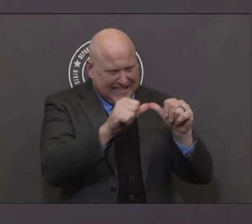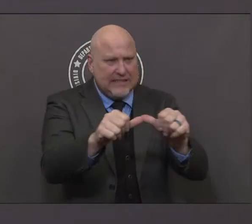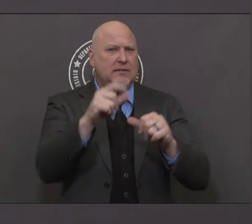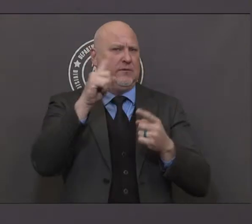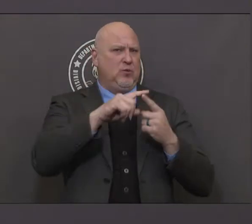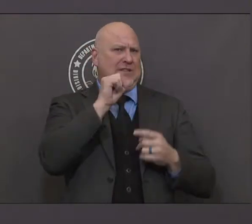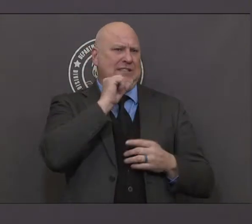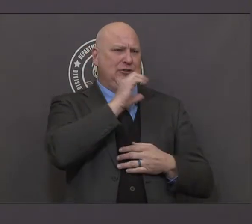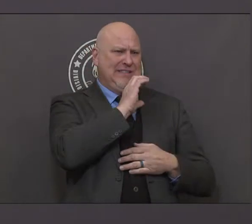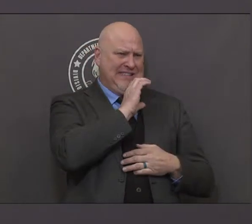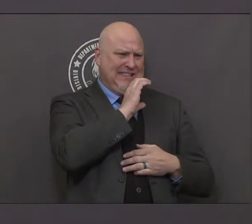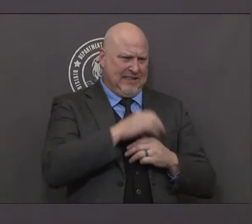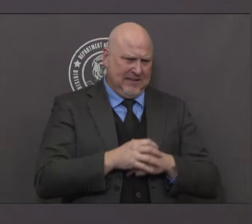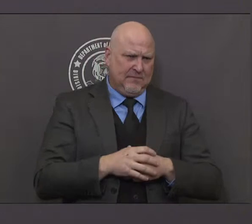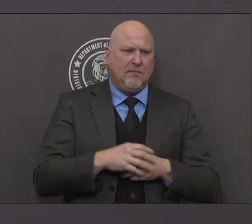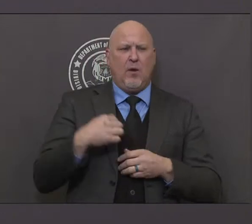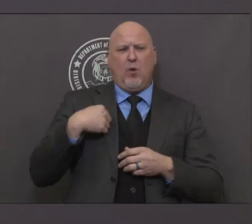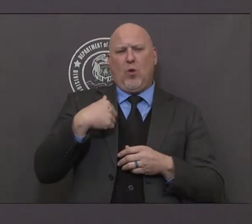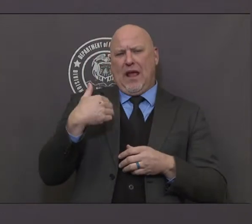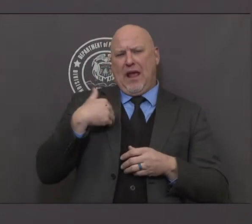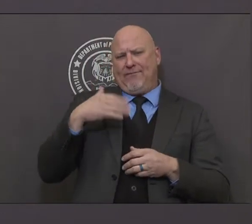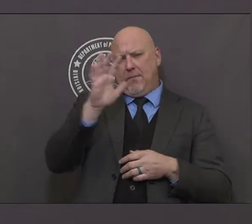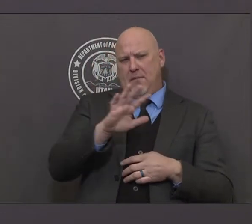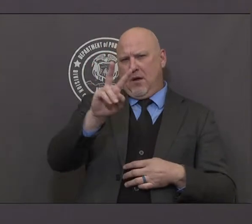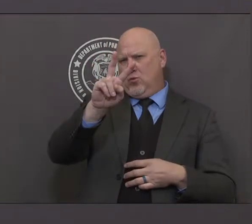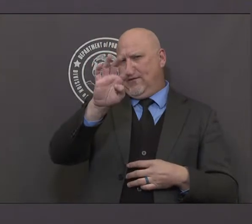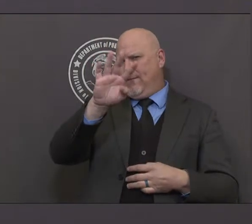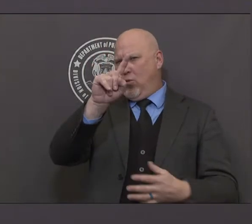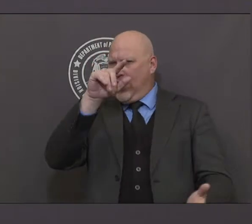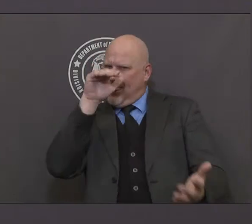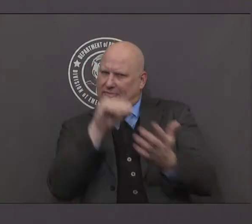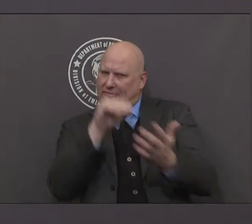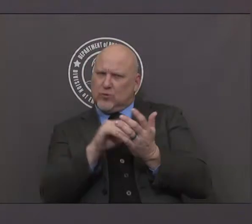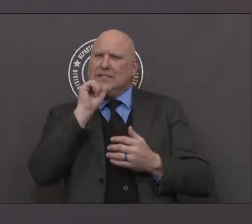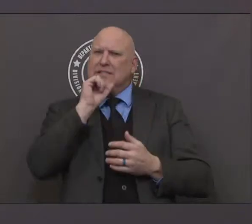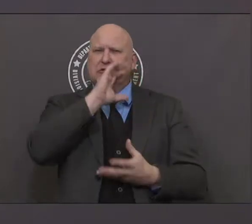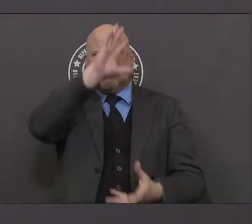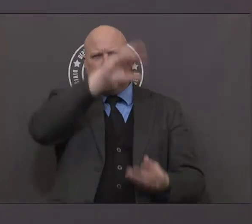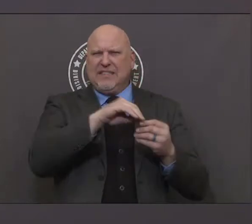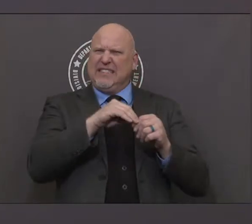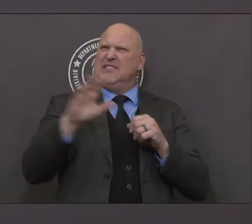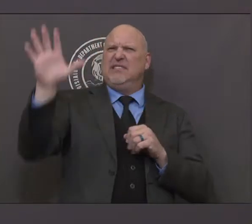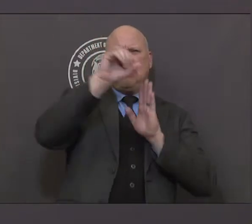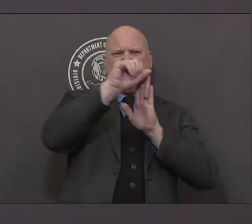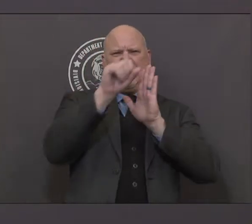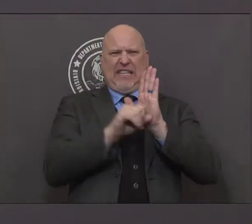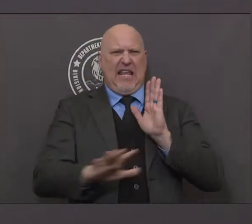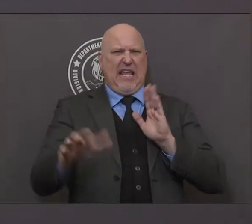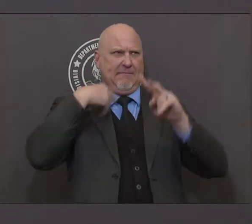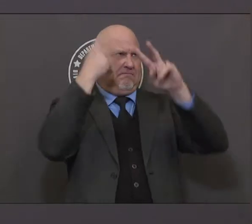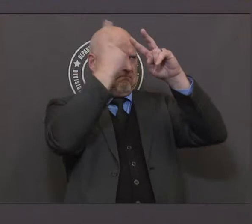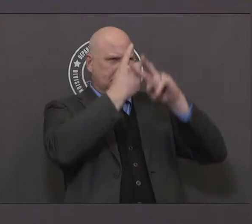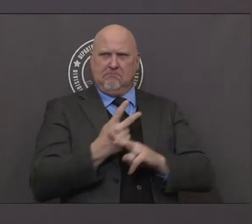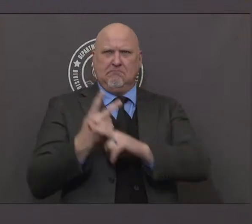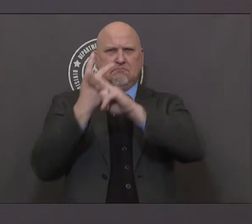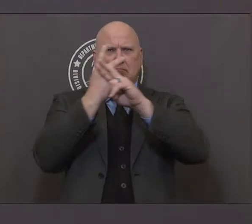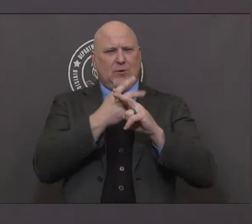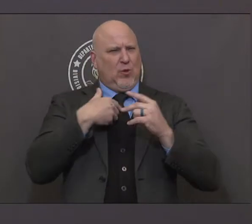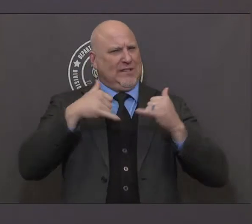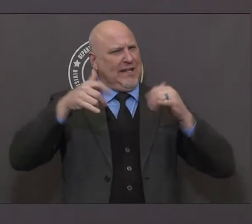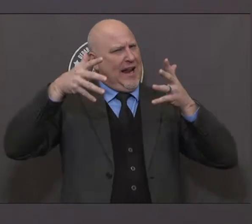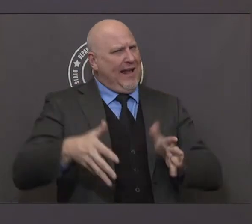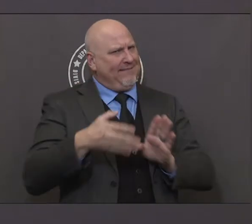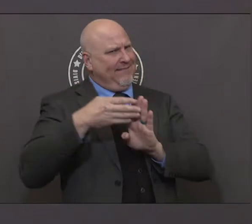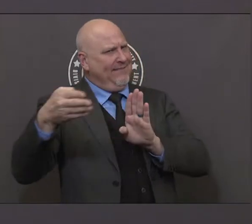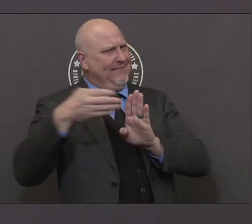in Utah in the population that are 70 and over. So that gives you an idea. You can start to look at those numbers and realizing, okay, in the next 2 to 3